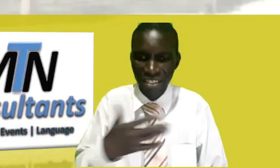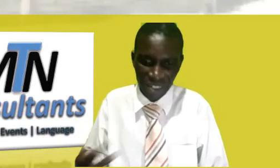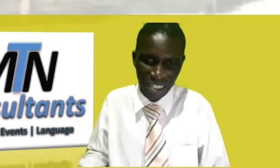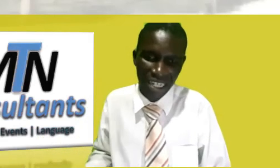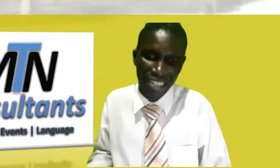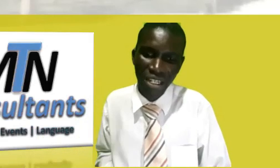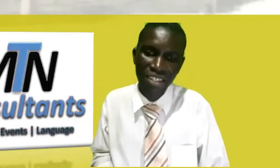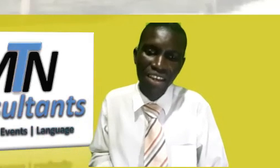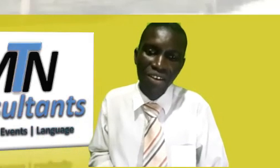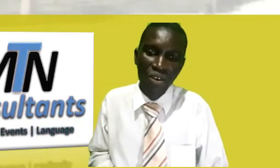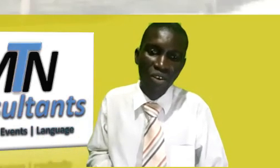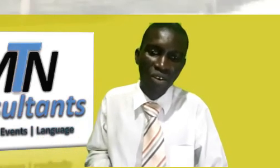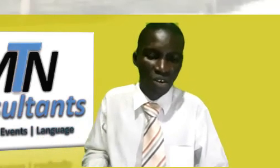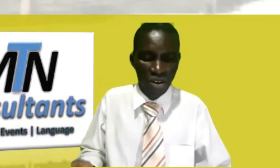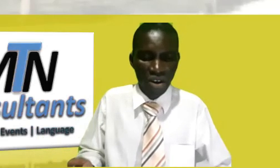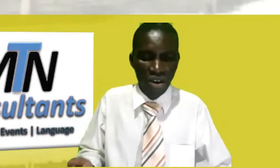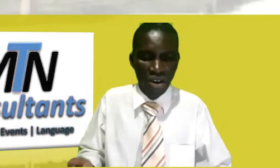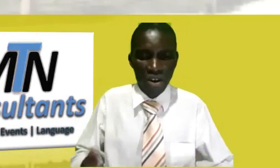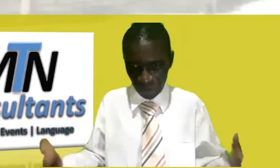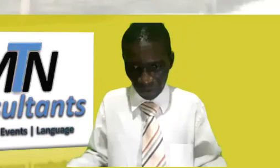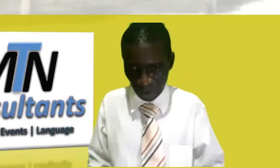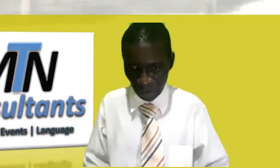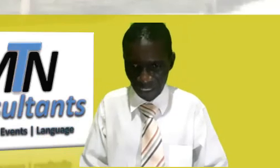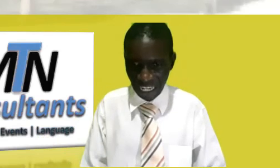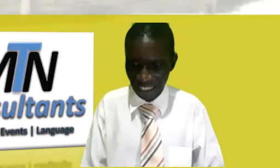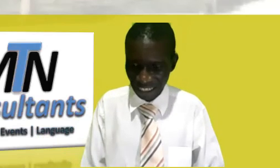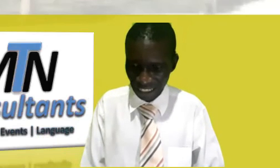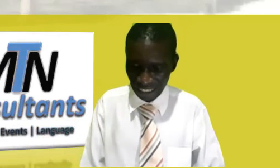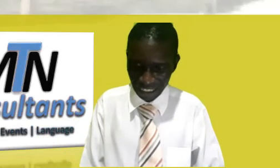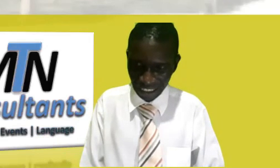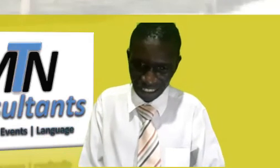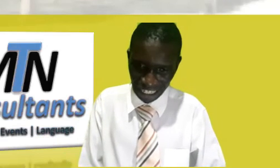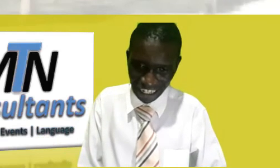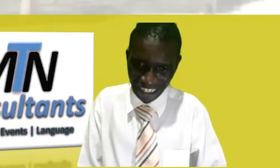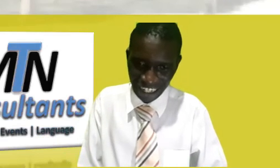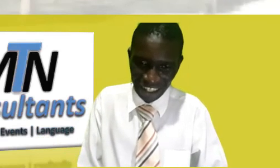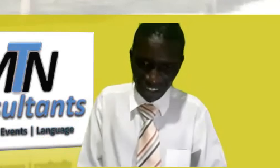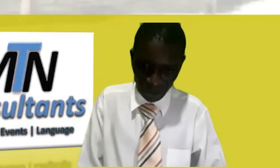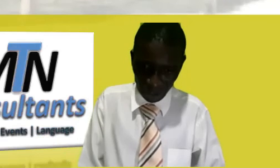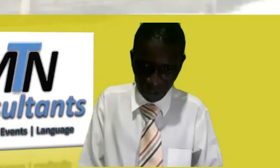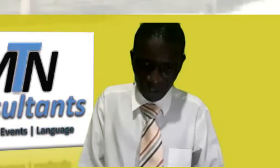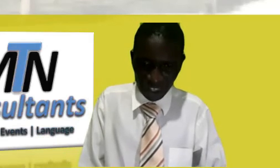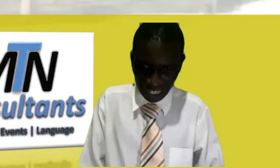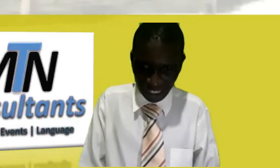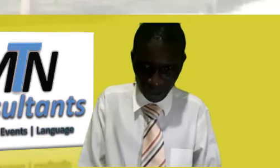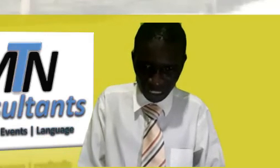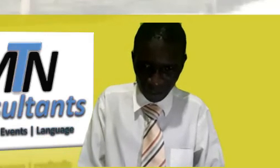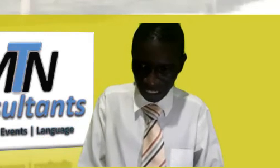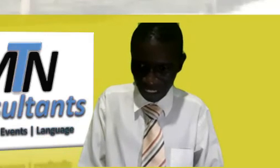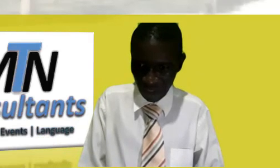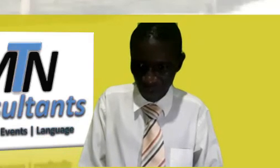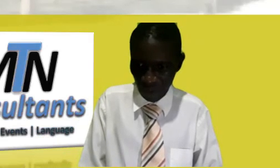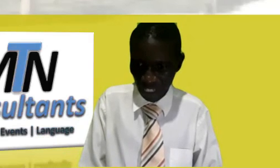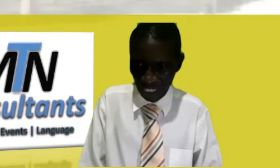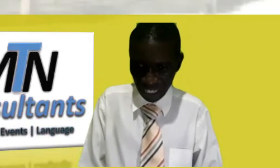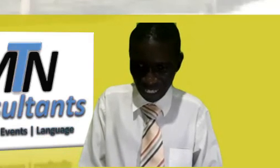about different aspects of people staying in the area. So that is what I